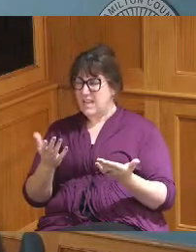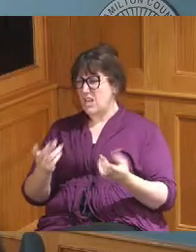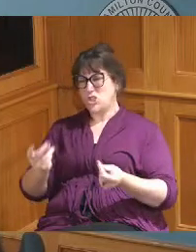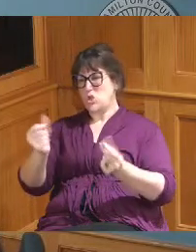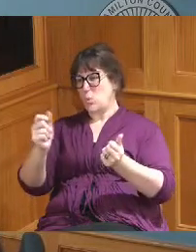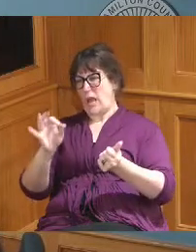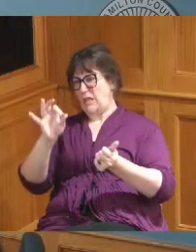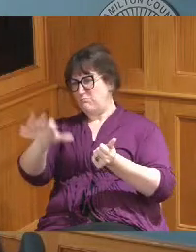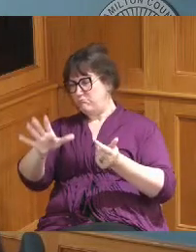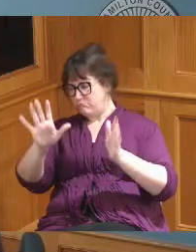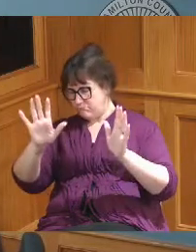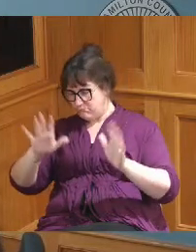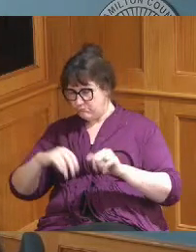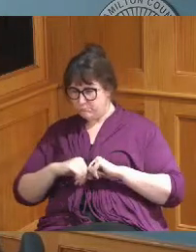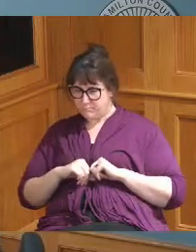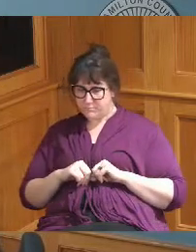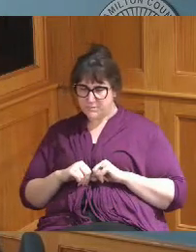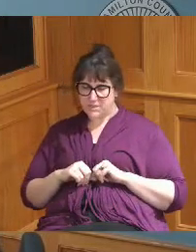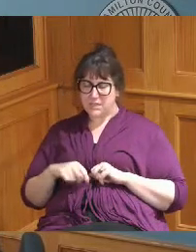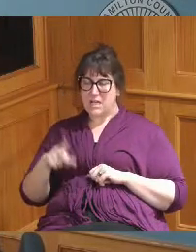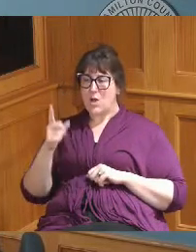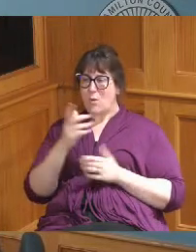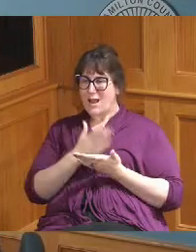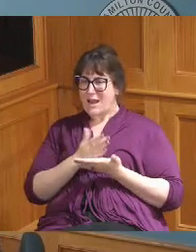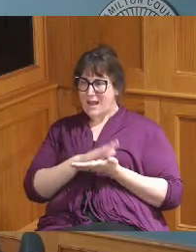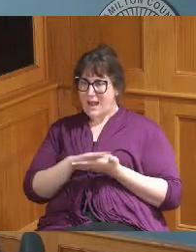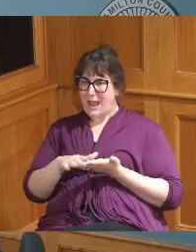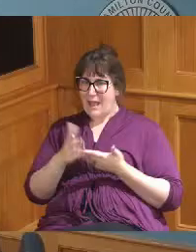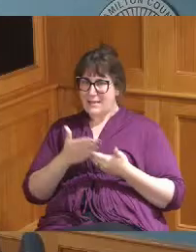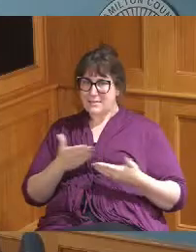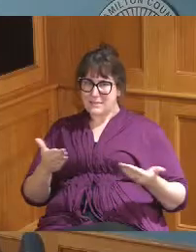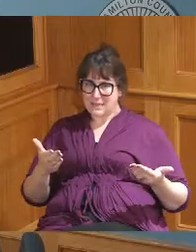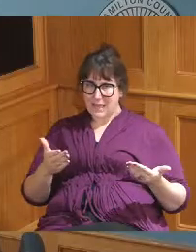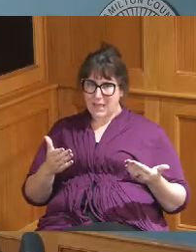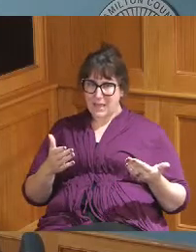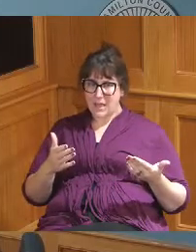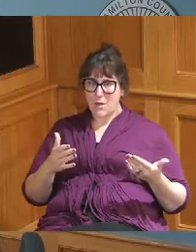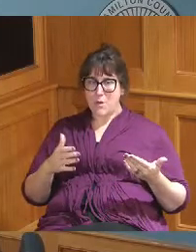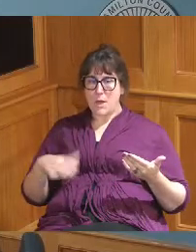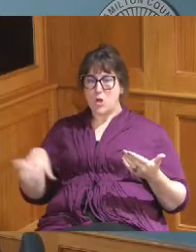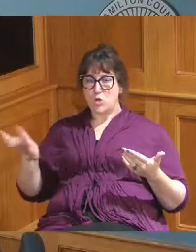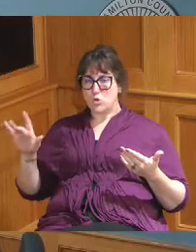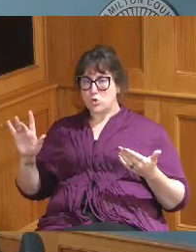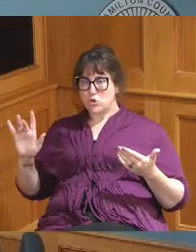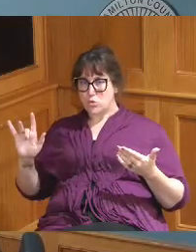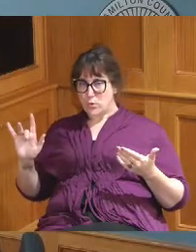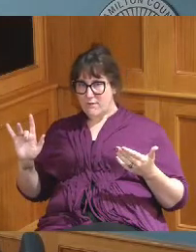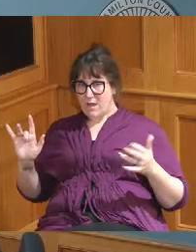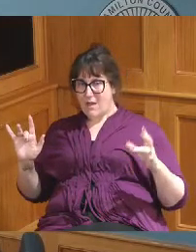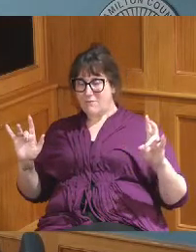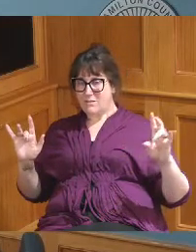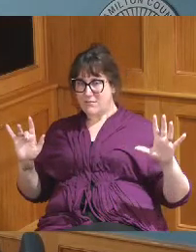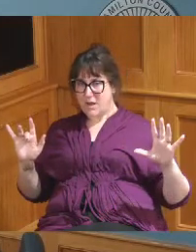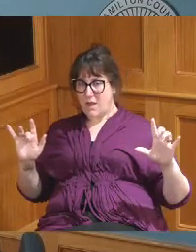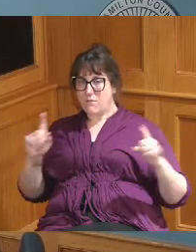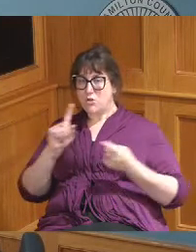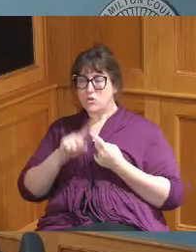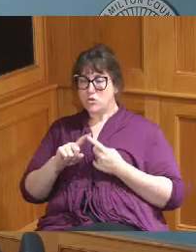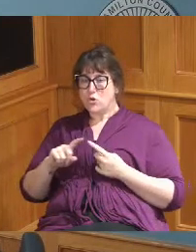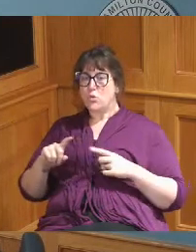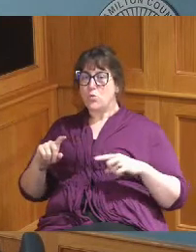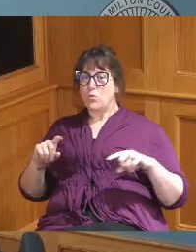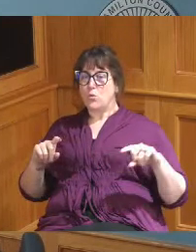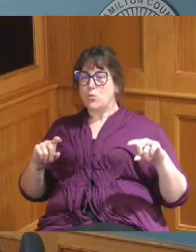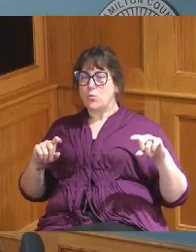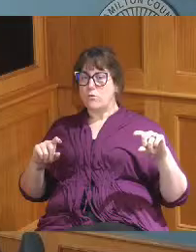quickly. The one really nice thing about going from the 25-75 to 40-60 is it's consistent with